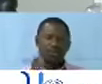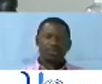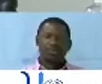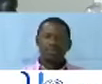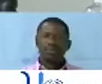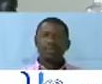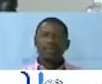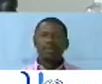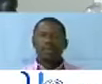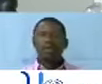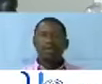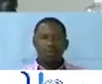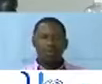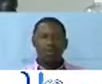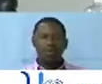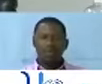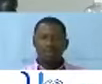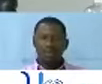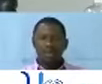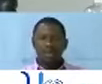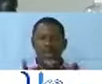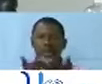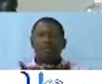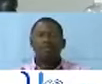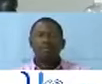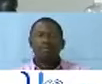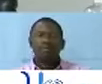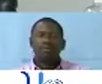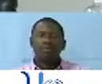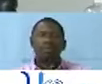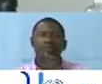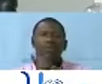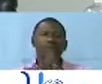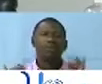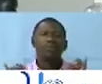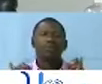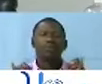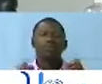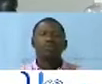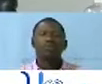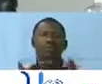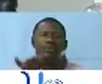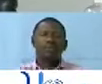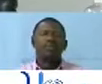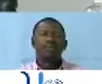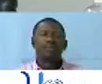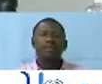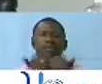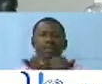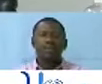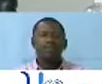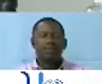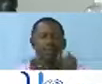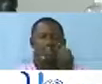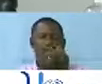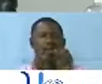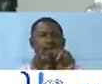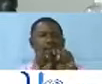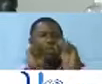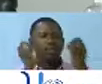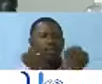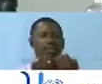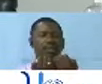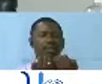In a way, it sort of like handed over its independence to the executive to act on its behalf.